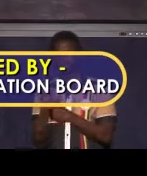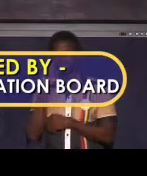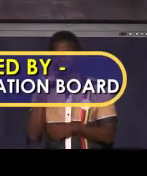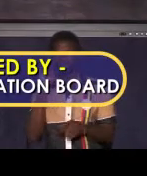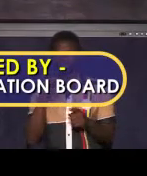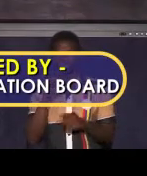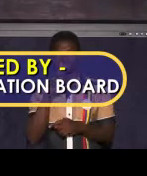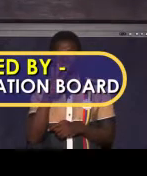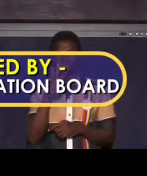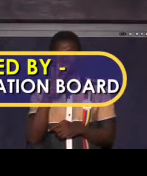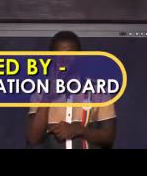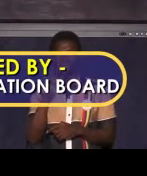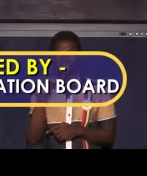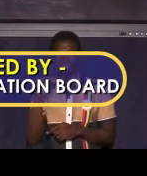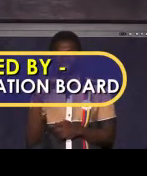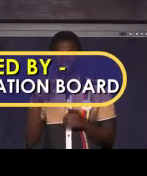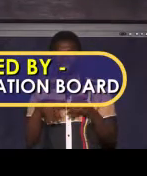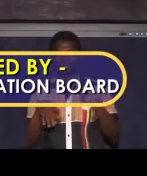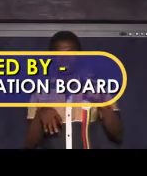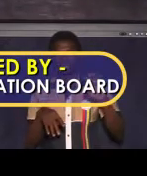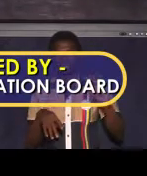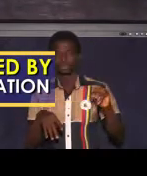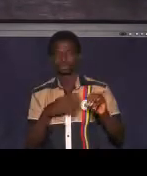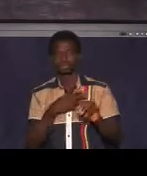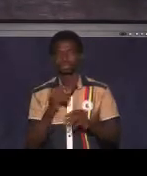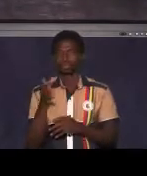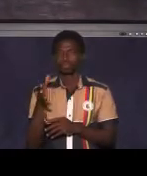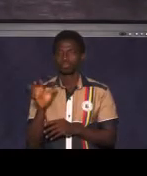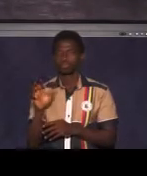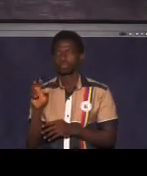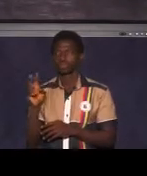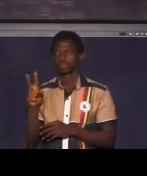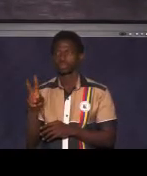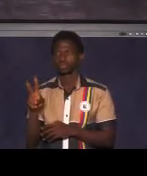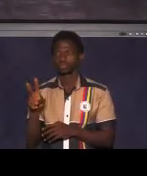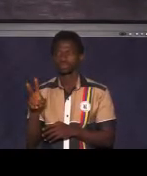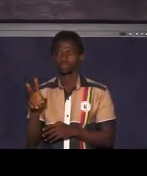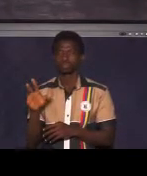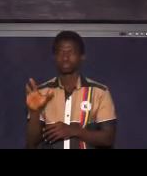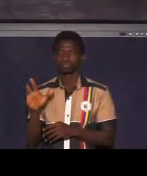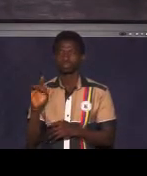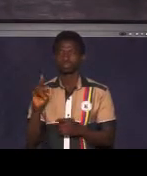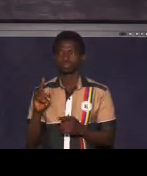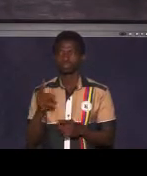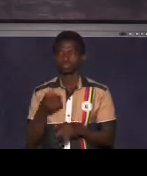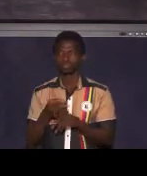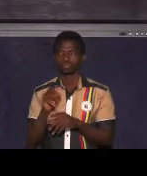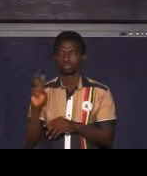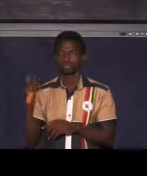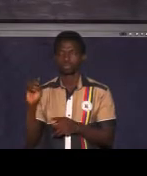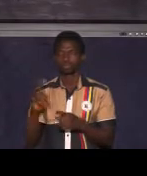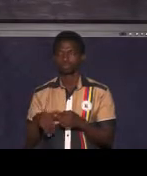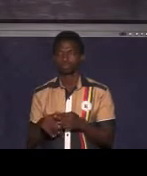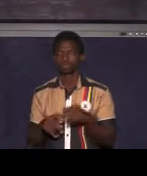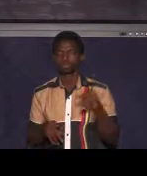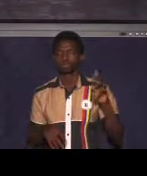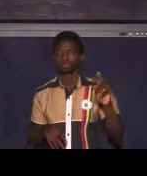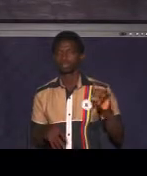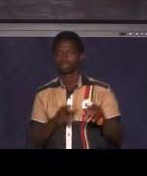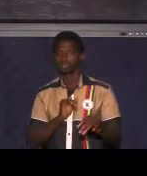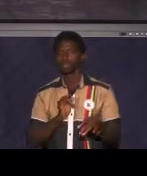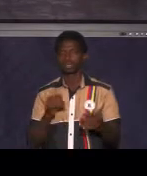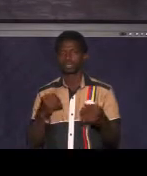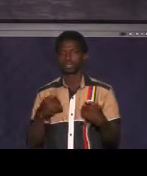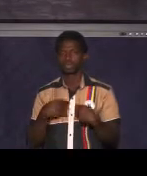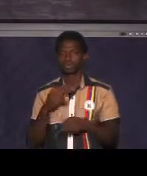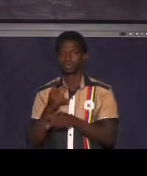change 12.4 meters to centimeters. You also to change 525 meters to kilometers. I've kept the table